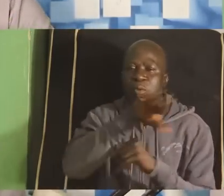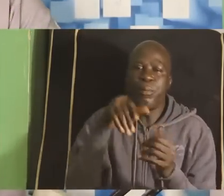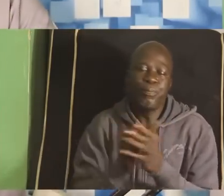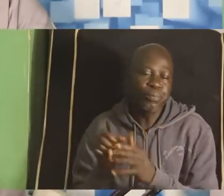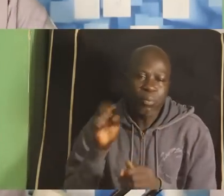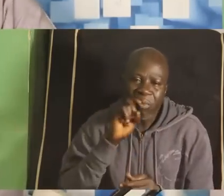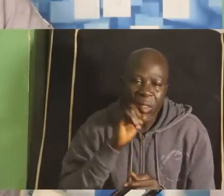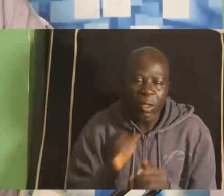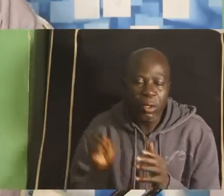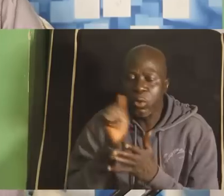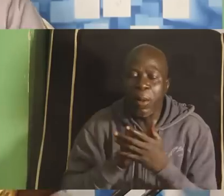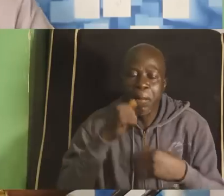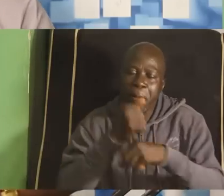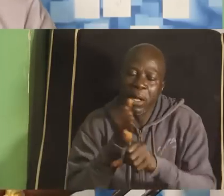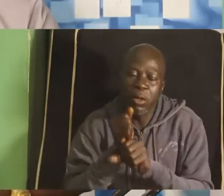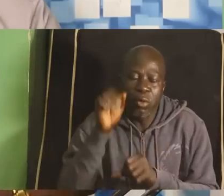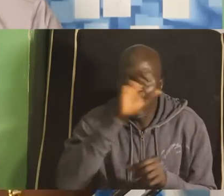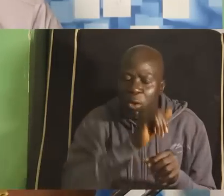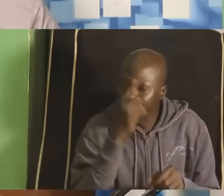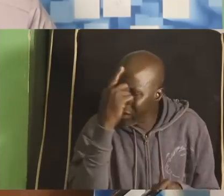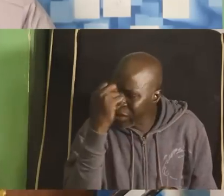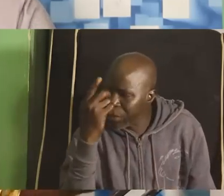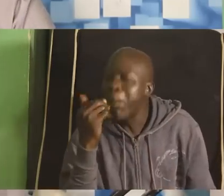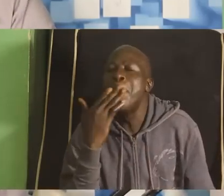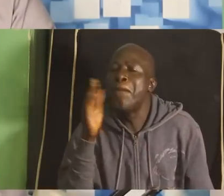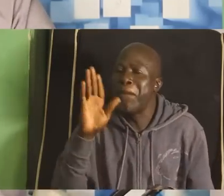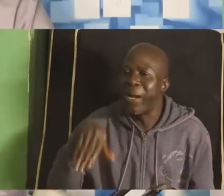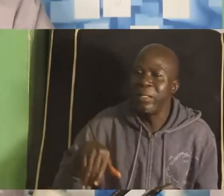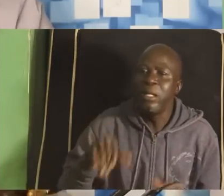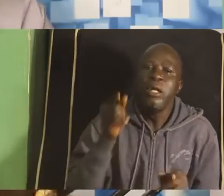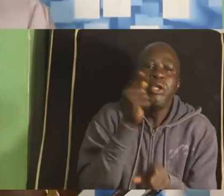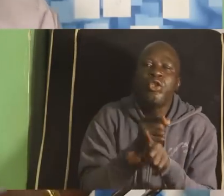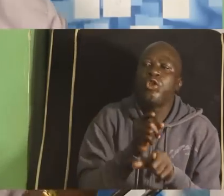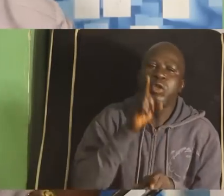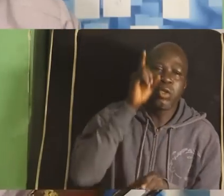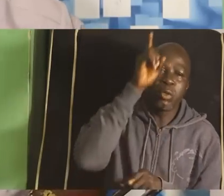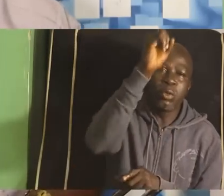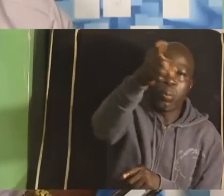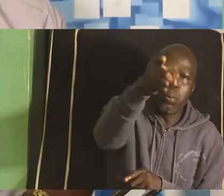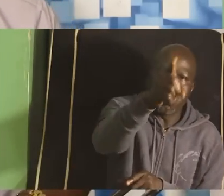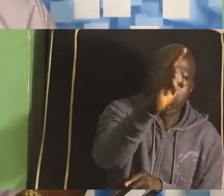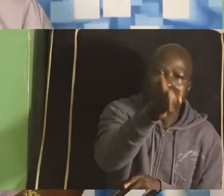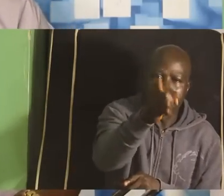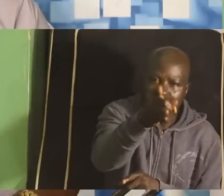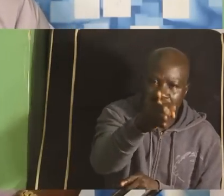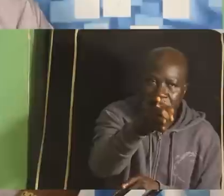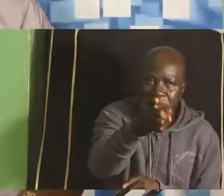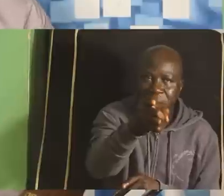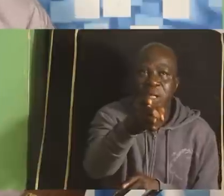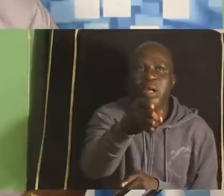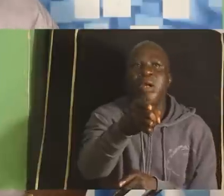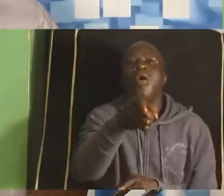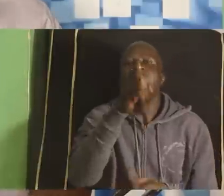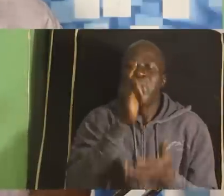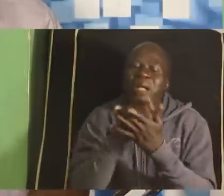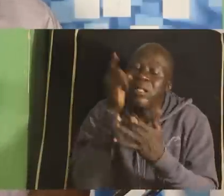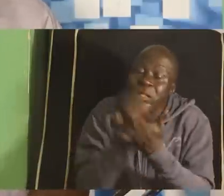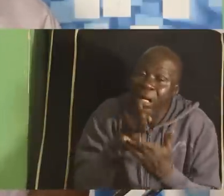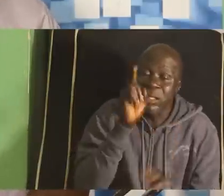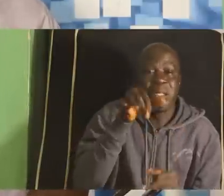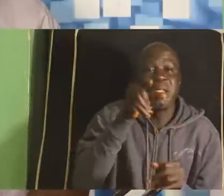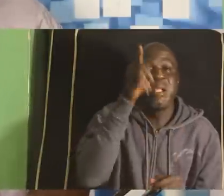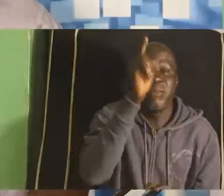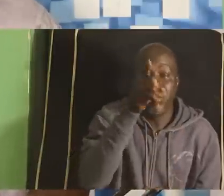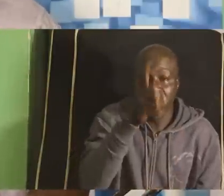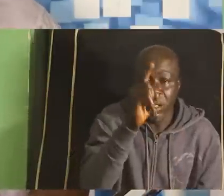monitor this. That's why you dream bad. You don't point the index finger, the